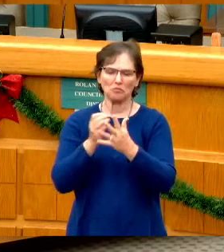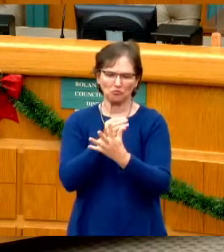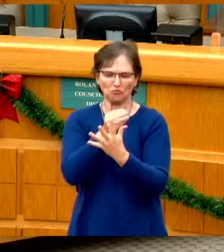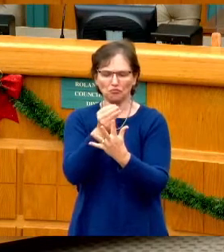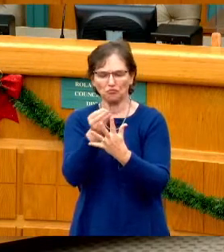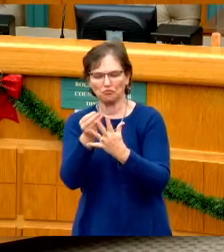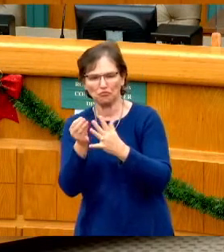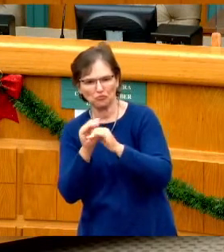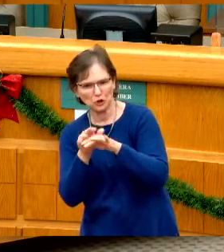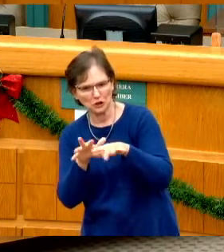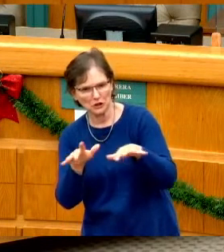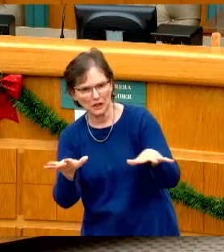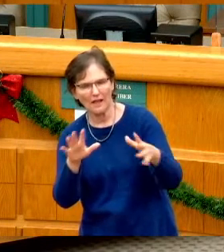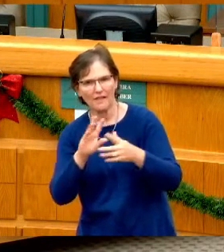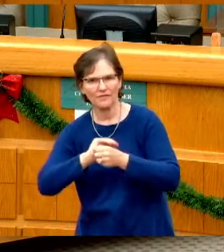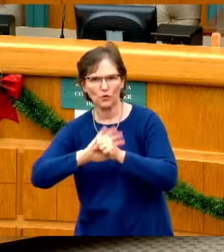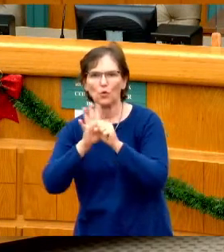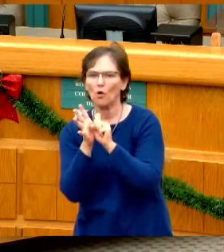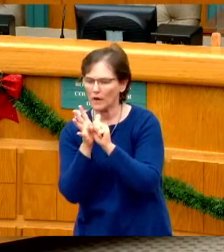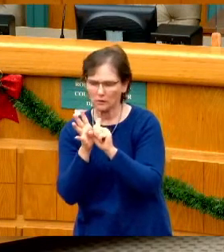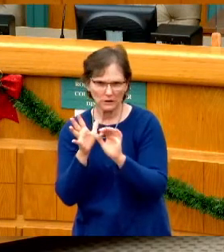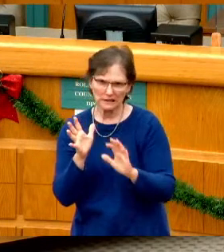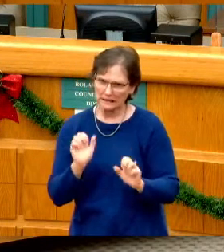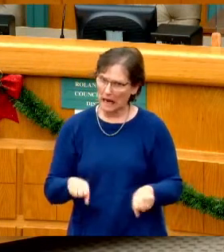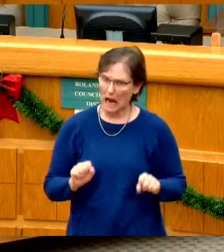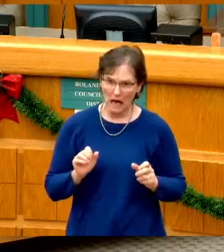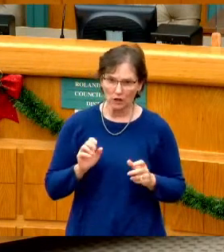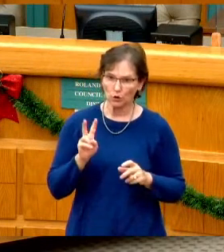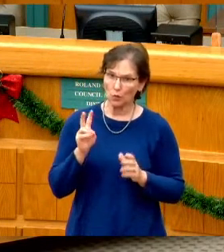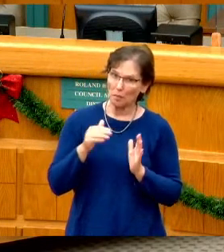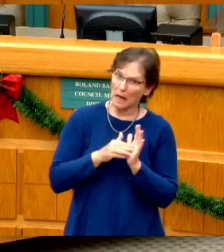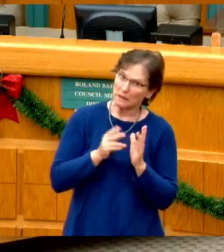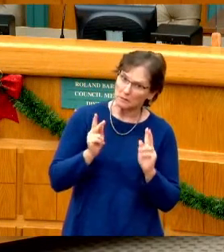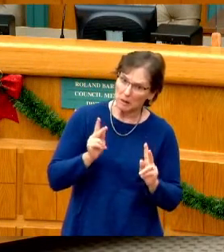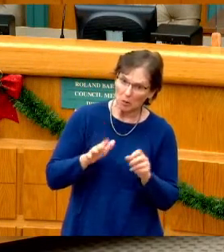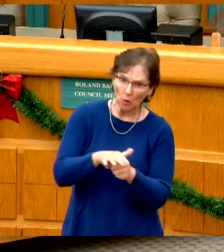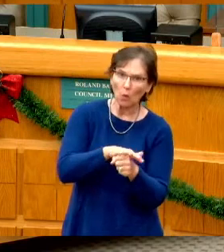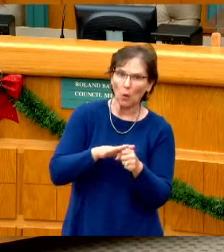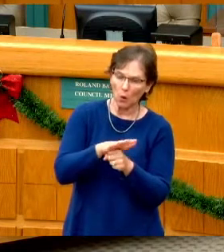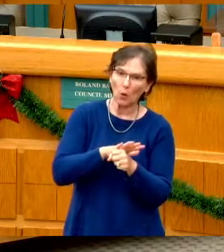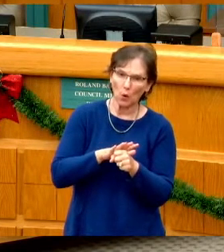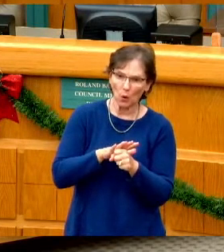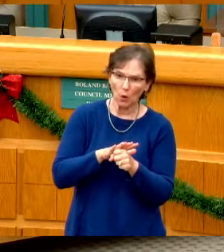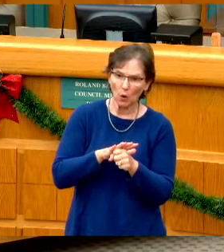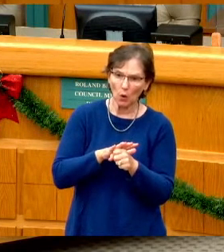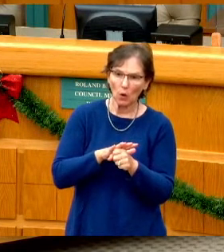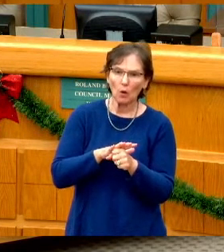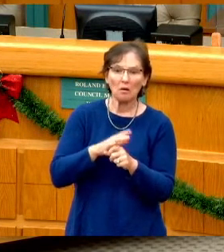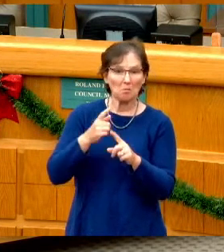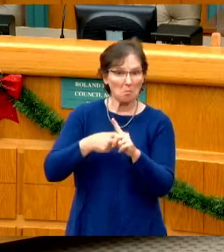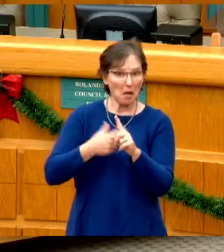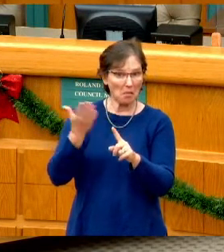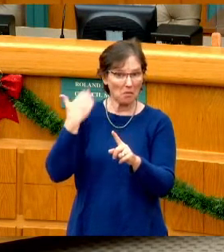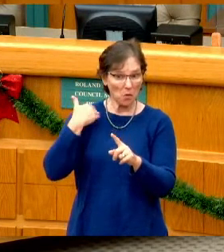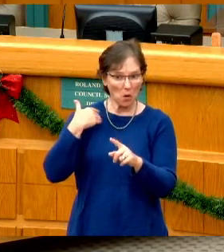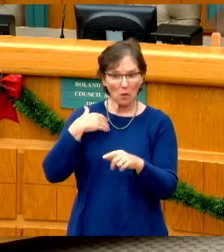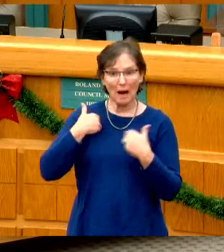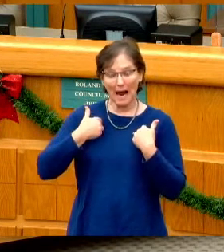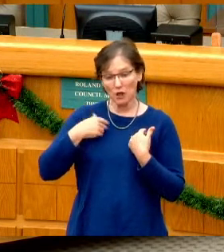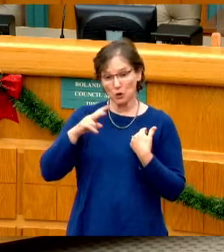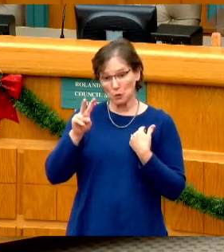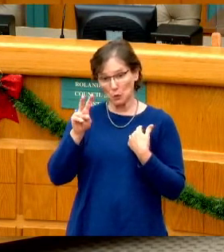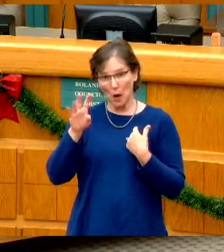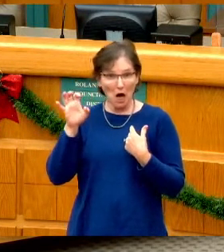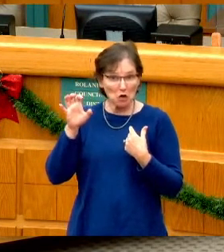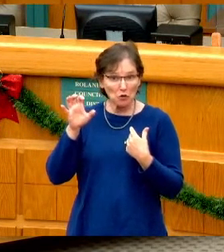real important number because a month ago we were at 200, 300 active cases, and now we're at 2,000. We